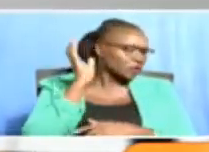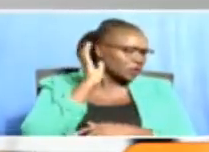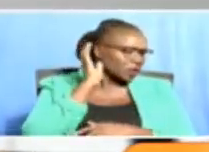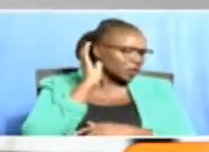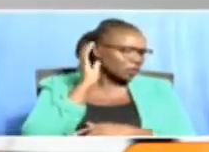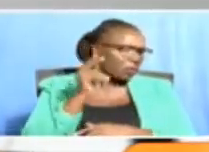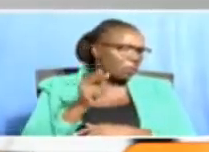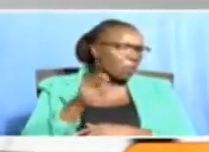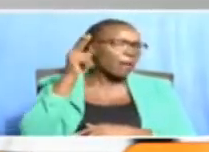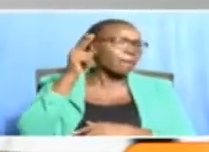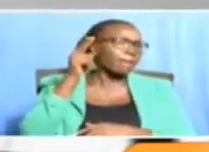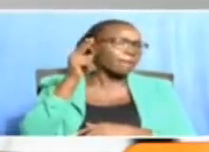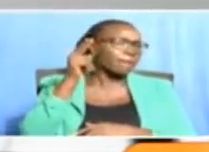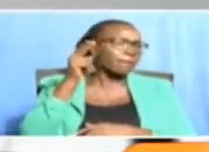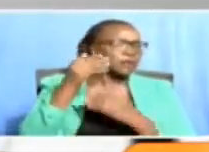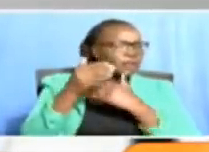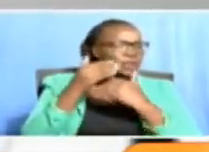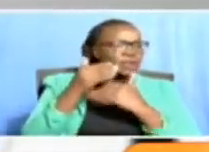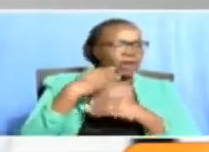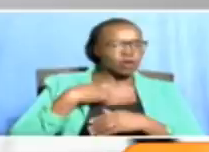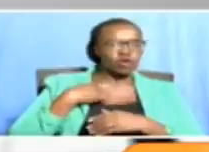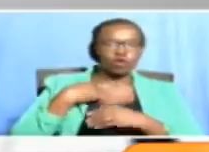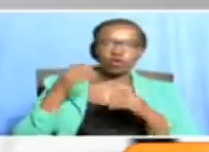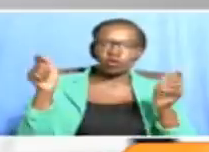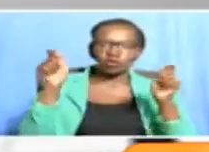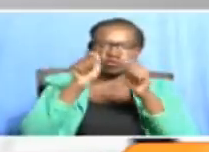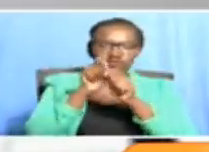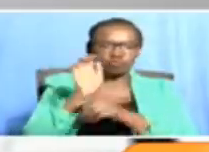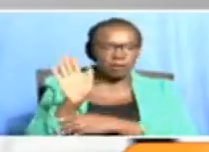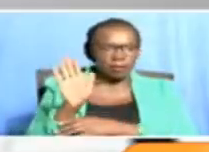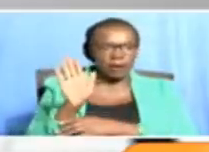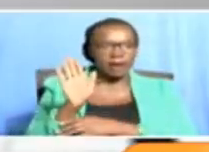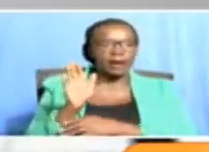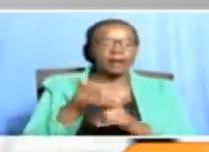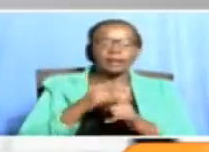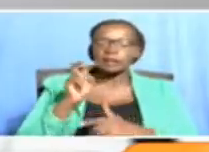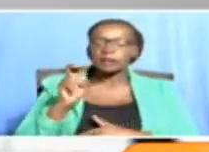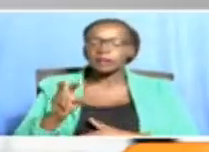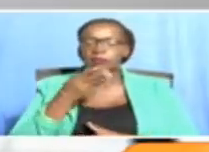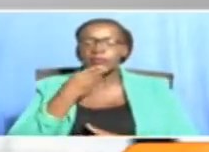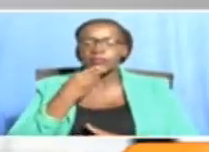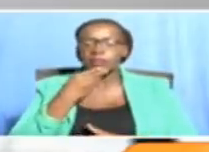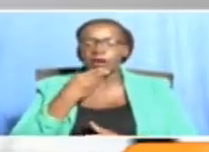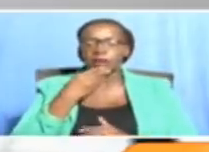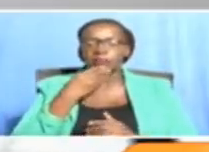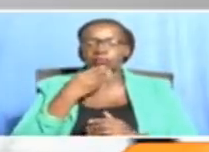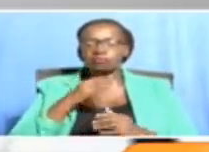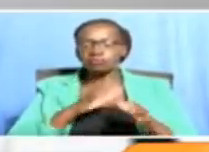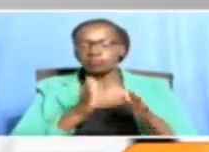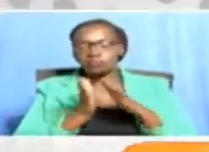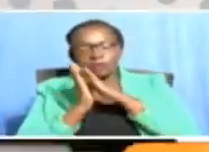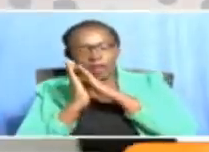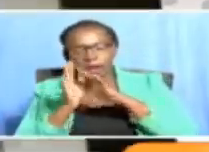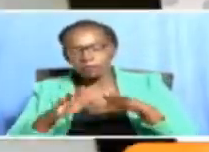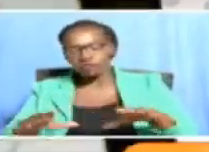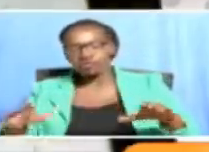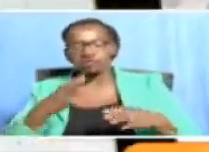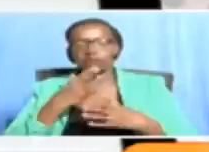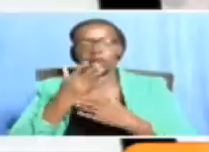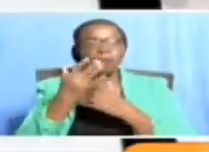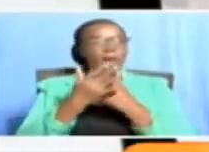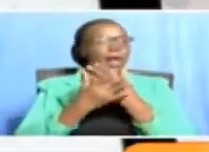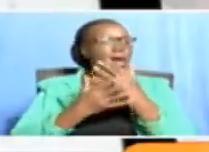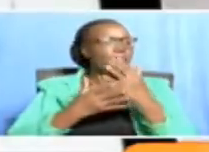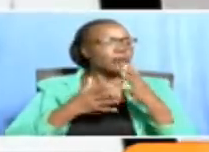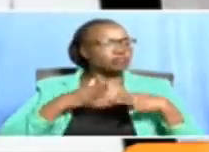gunshot sound in her closet area before finding Irungu lying on the floor with blood oozing from his upper left chest. She further